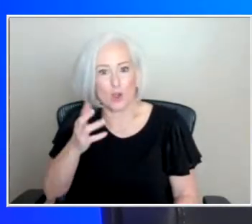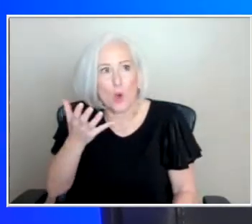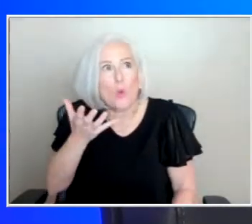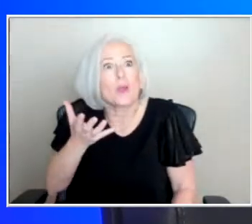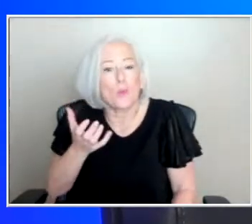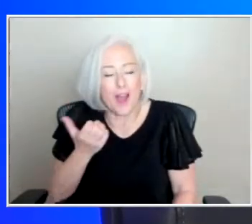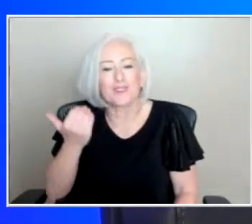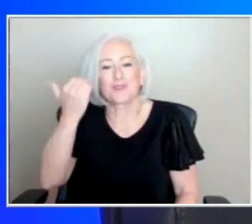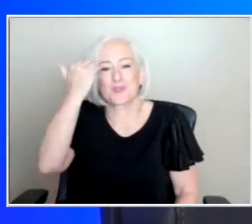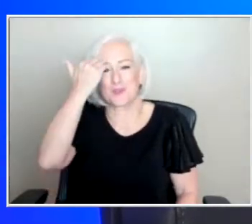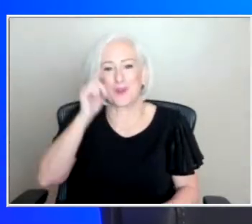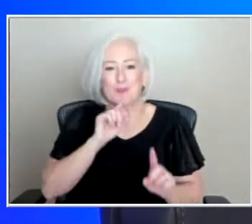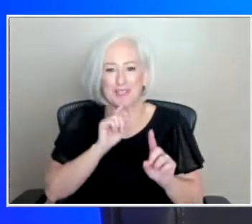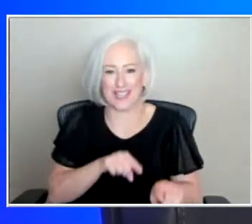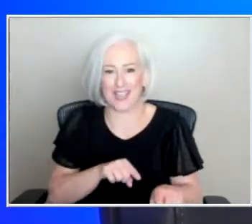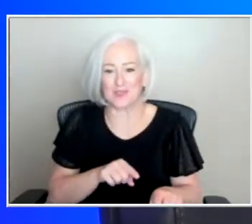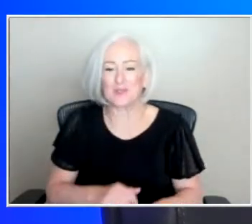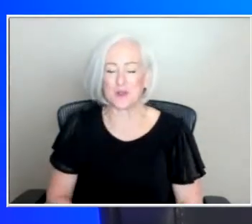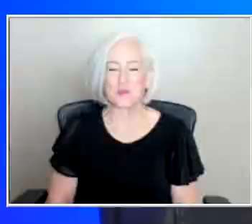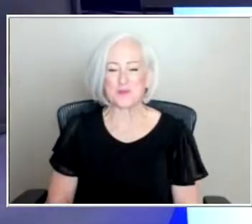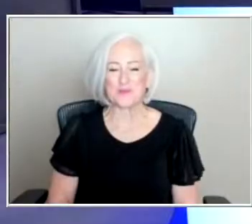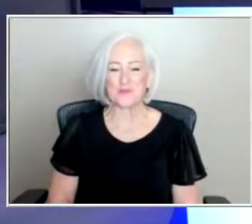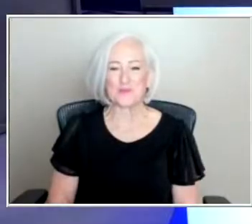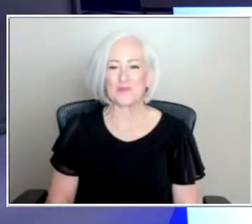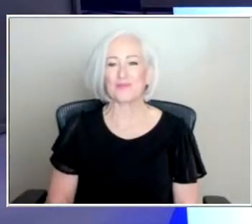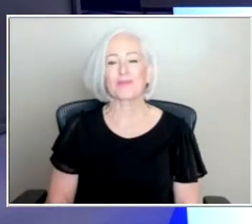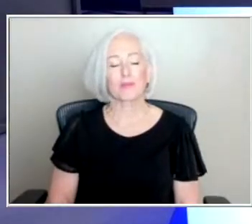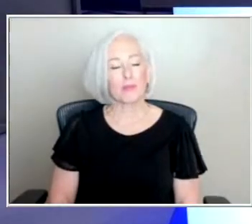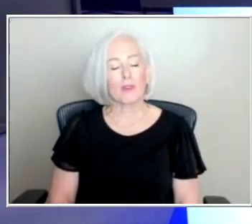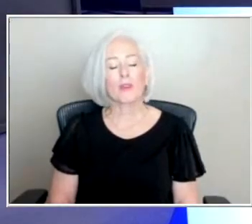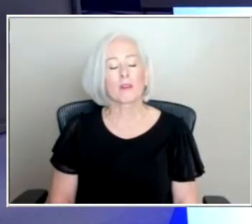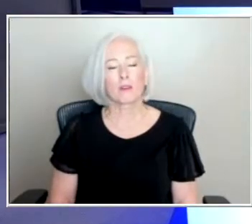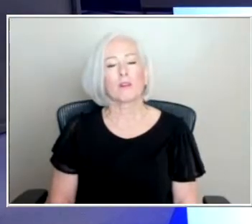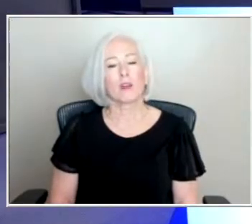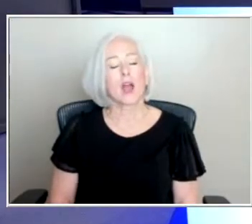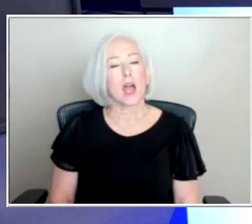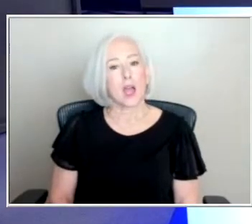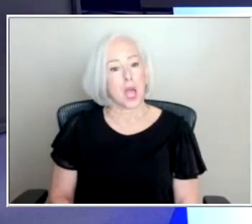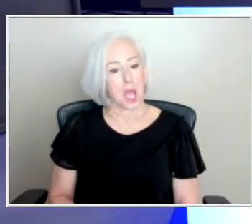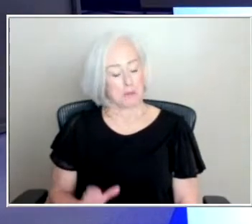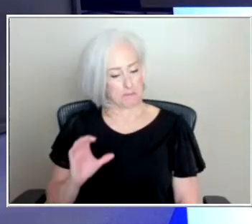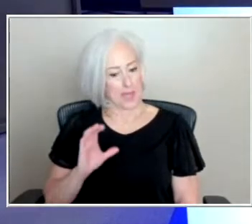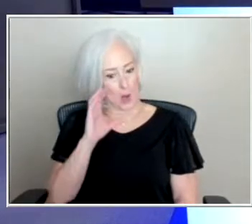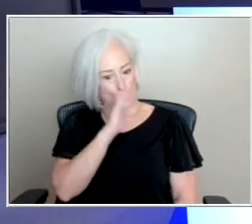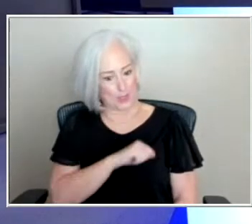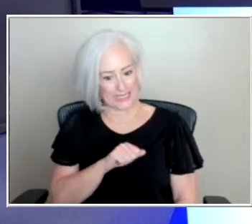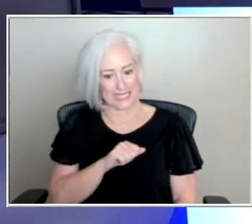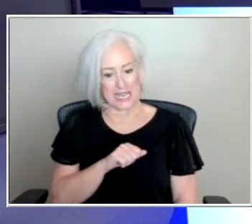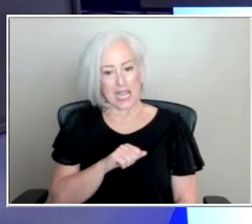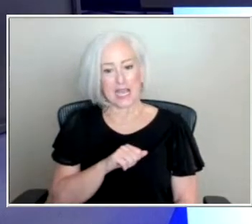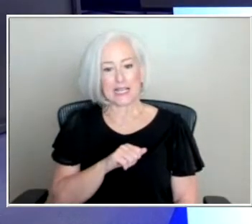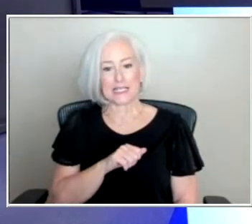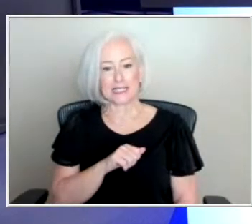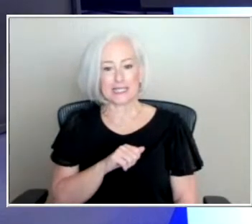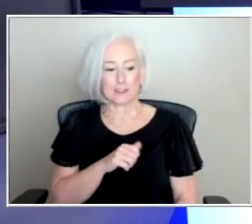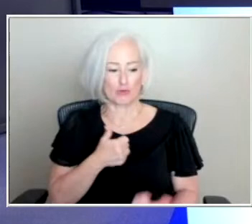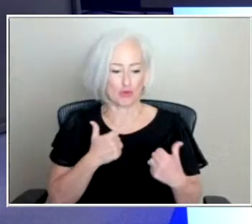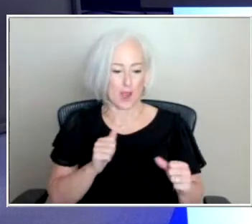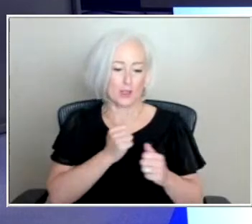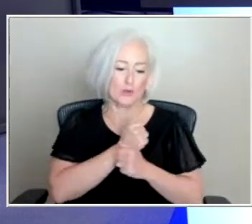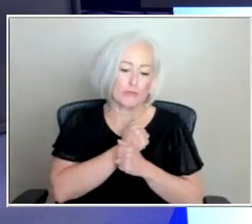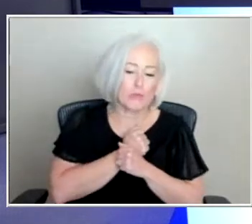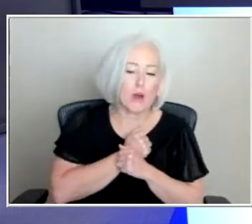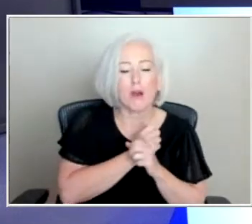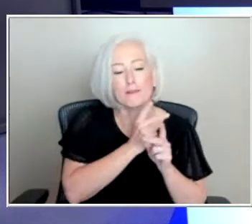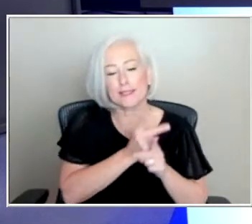answers to this question. Well, and it's kind of, I would imagine, playing that dance between being loving and caring and kind, but also